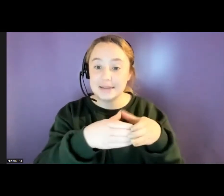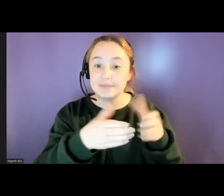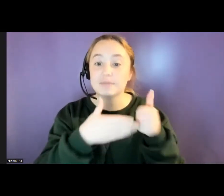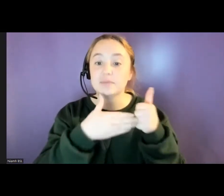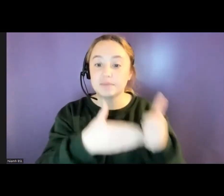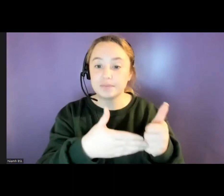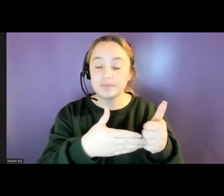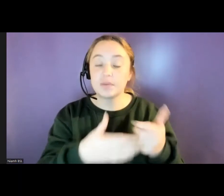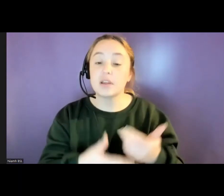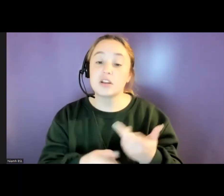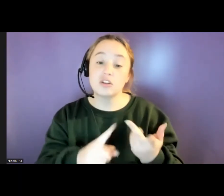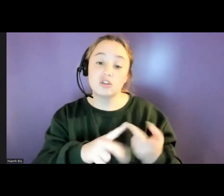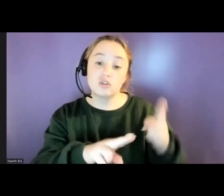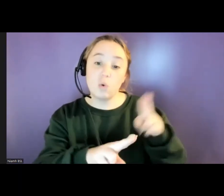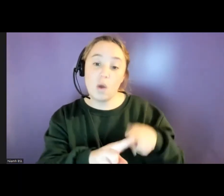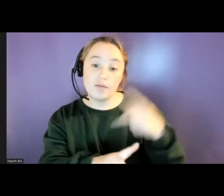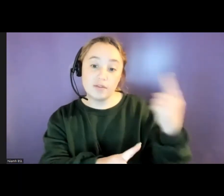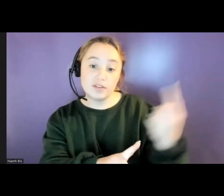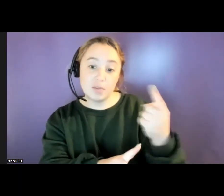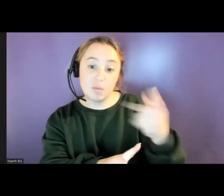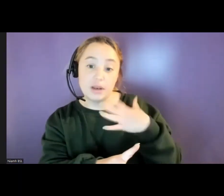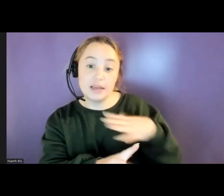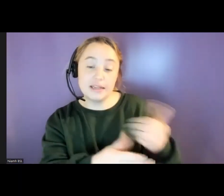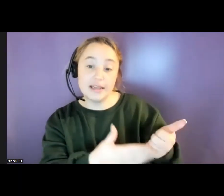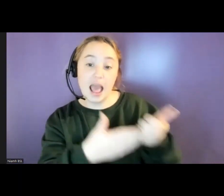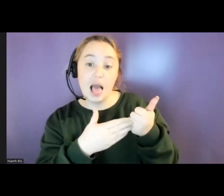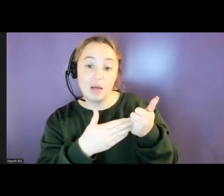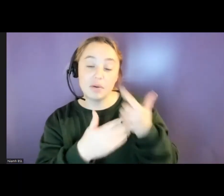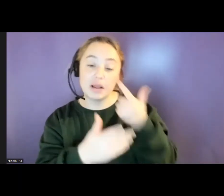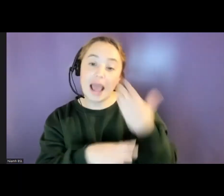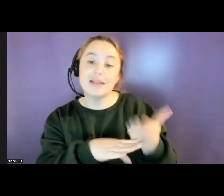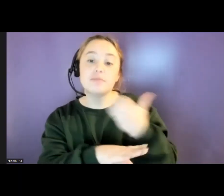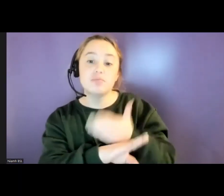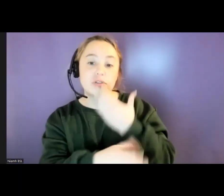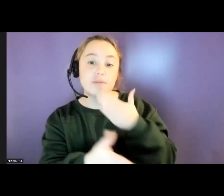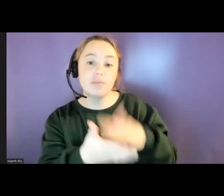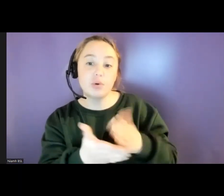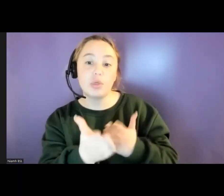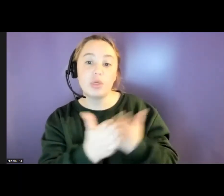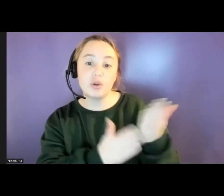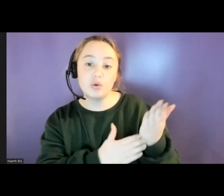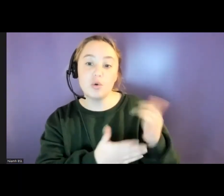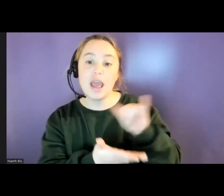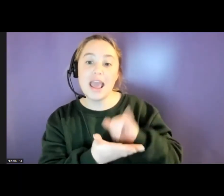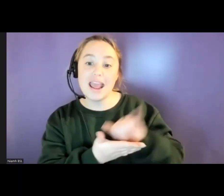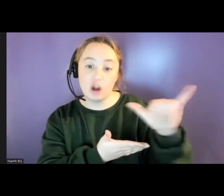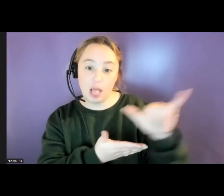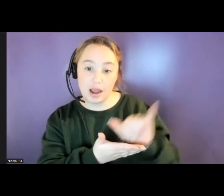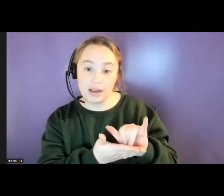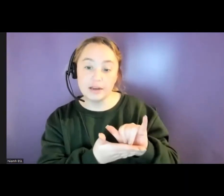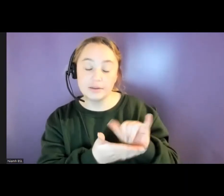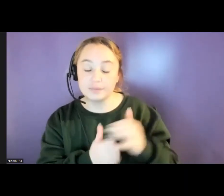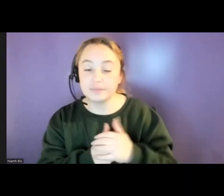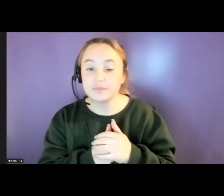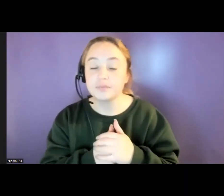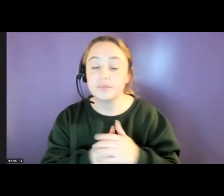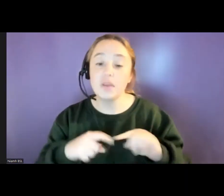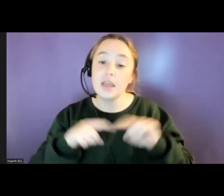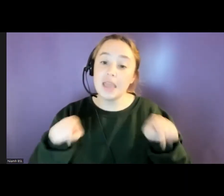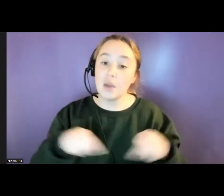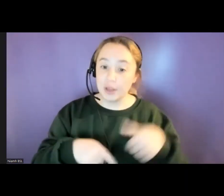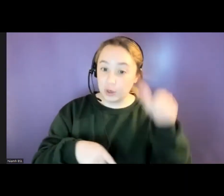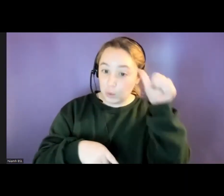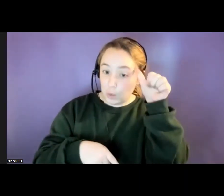anyone requiring assistance is able to pre-book that through their airline, and we then know who